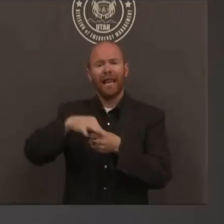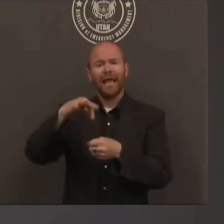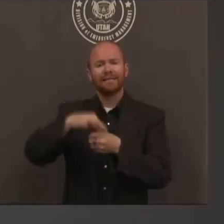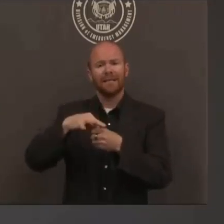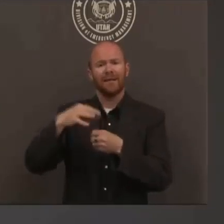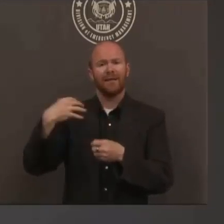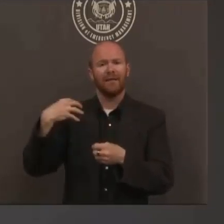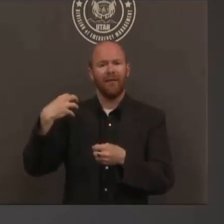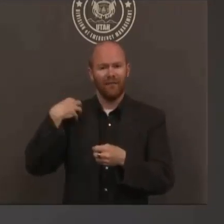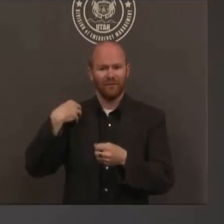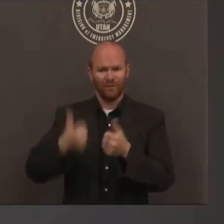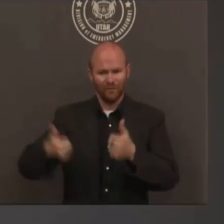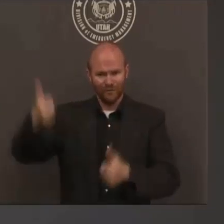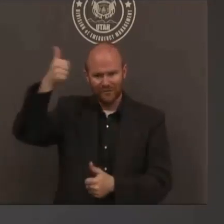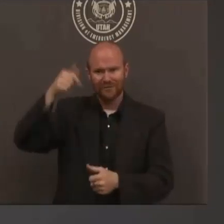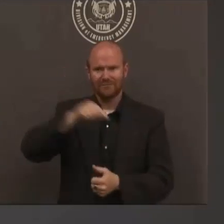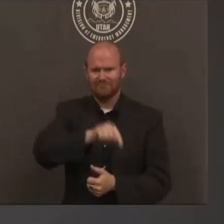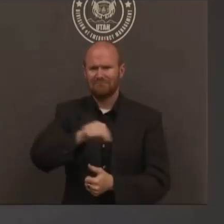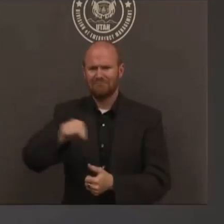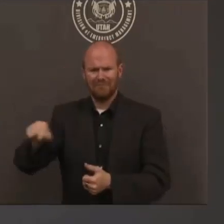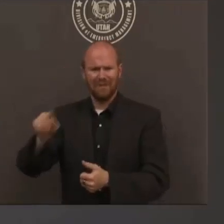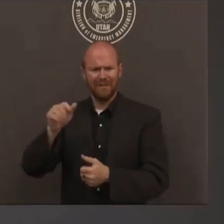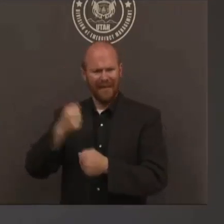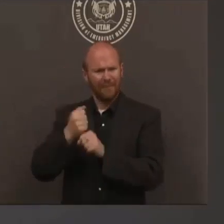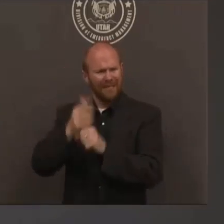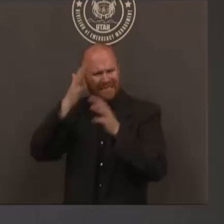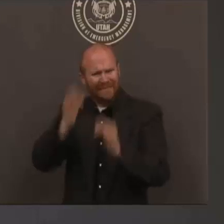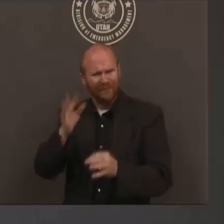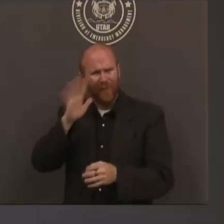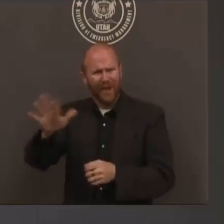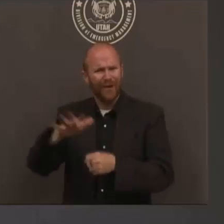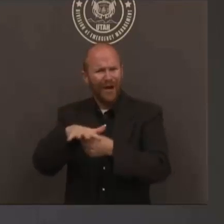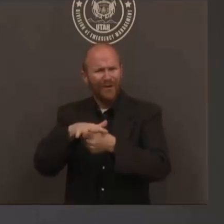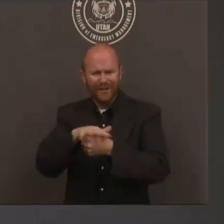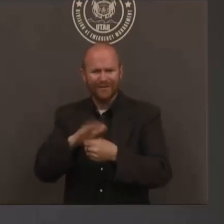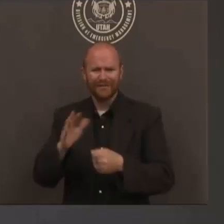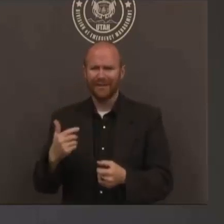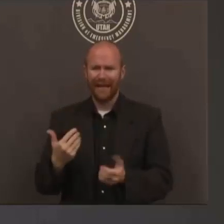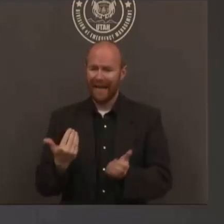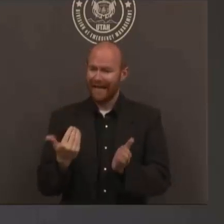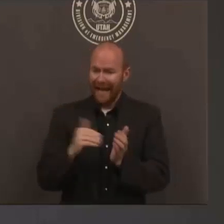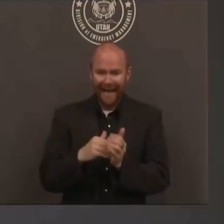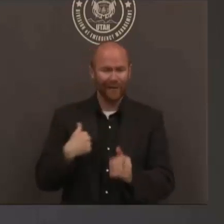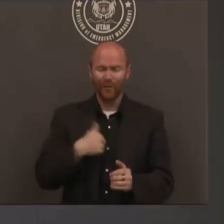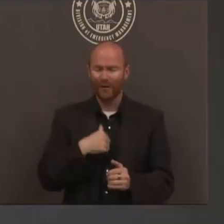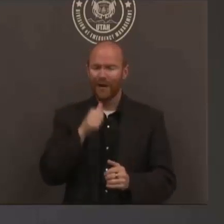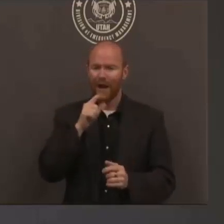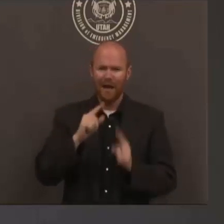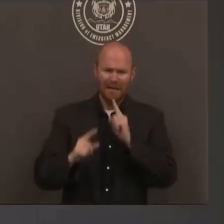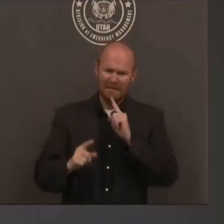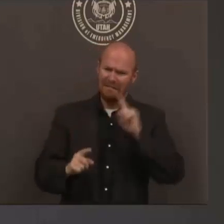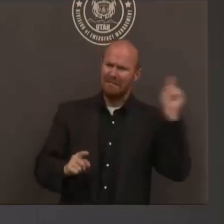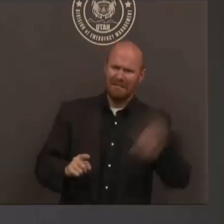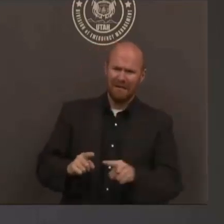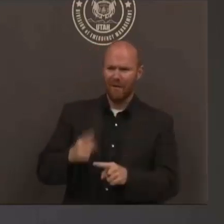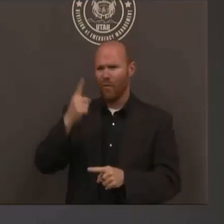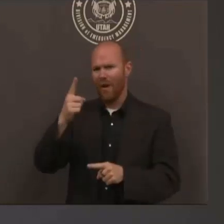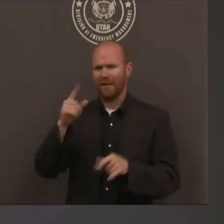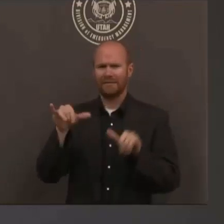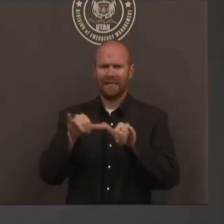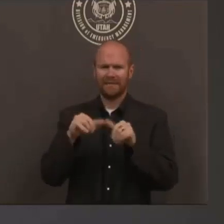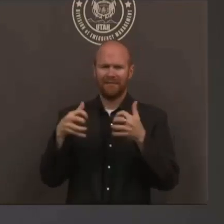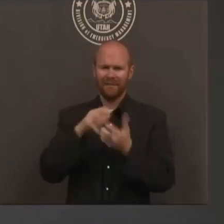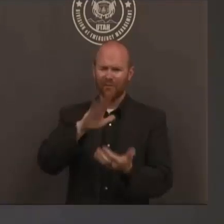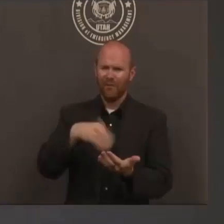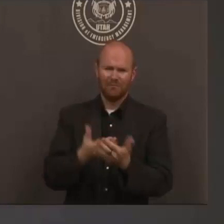elected officials as they see a need. We're not going to be just willy-nilly in how we give directions out there. It's going to be based on, as I mentioned,